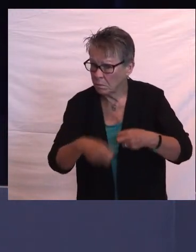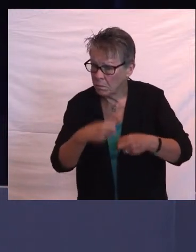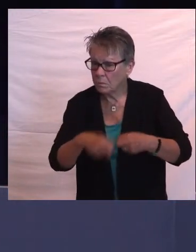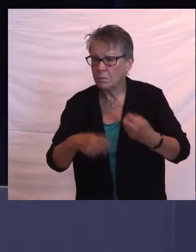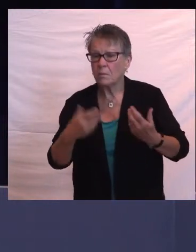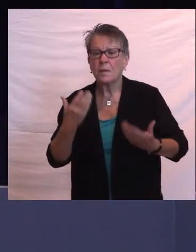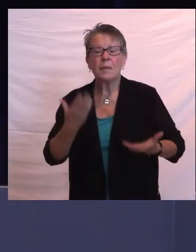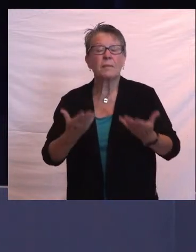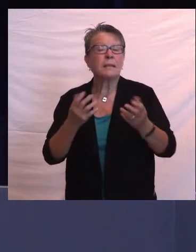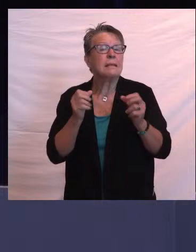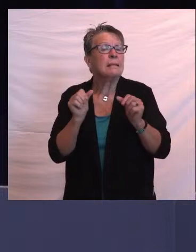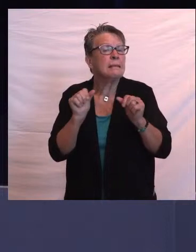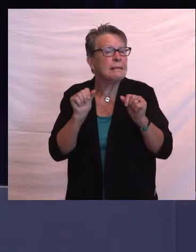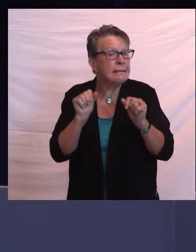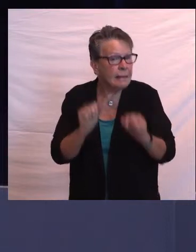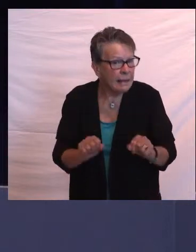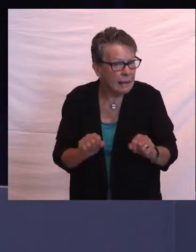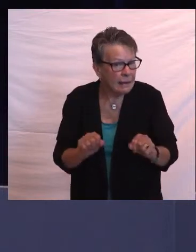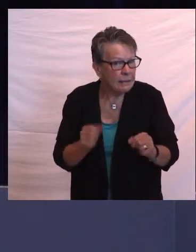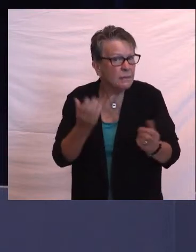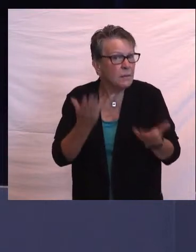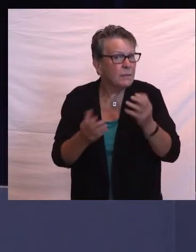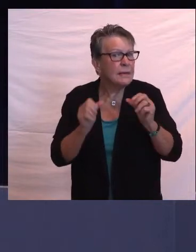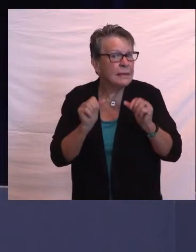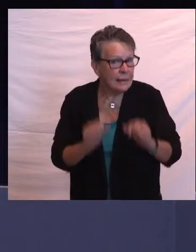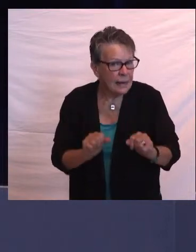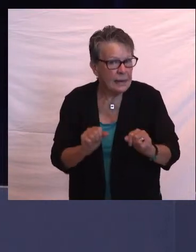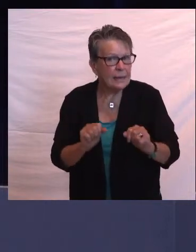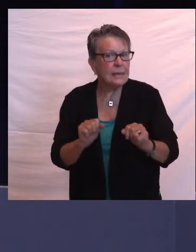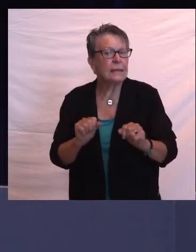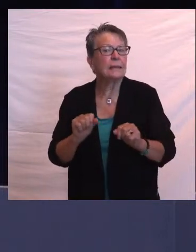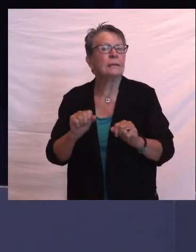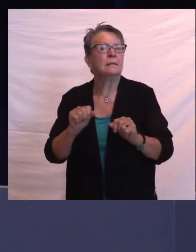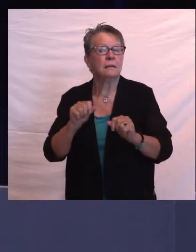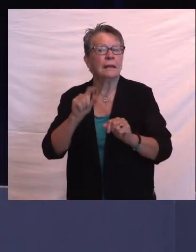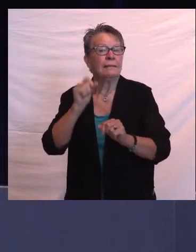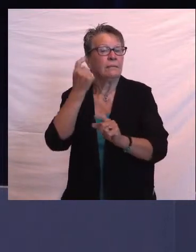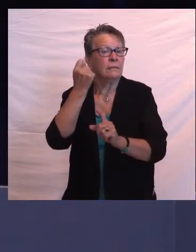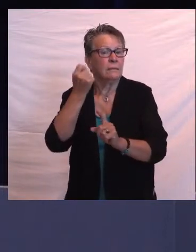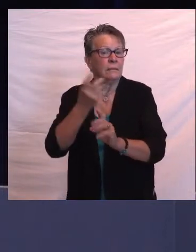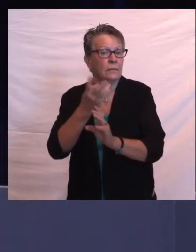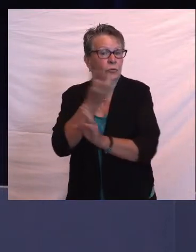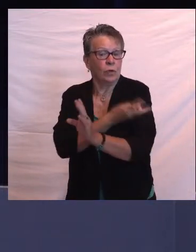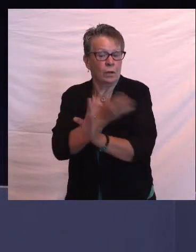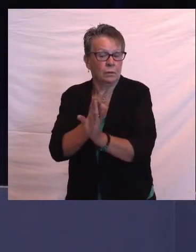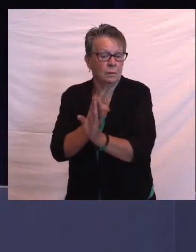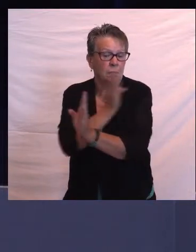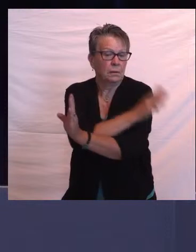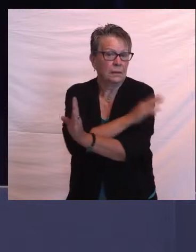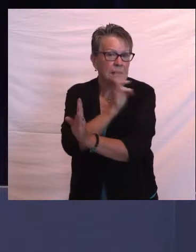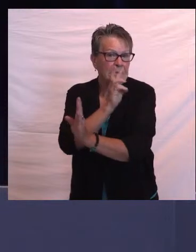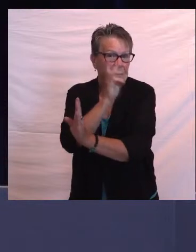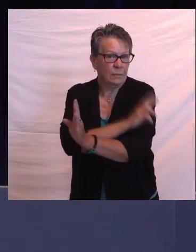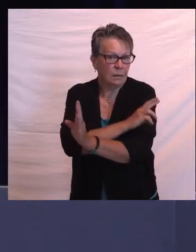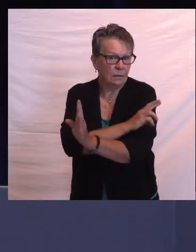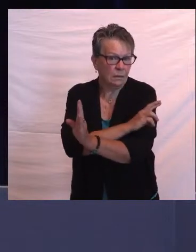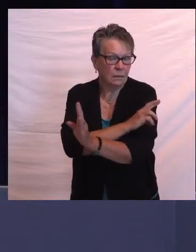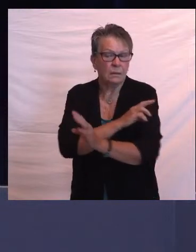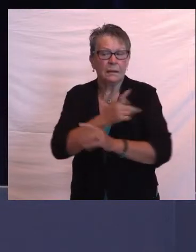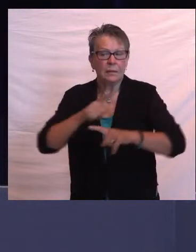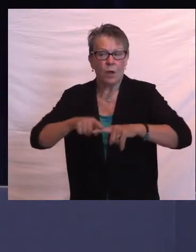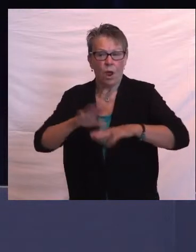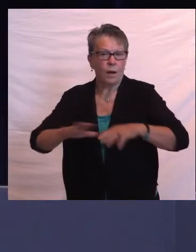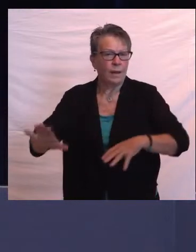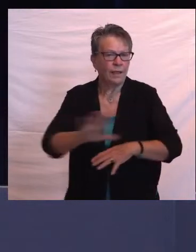Pfizer at least 6 months after their Pfizer primary series based on their individual benefits and